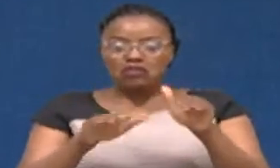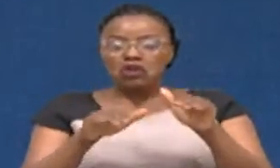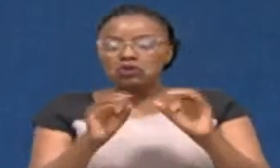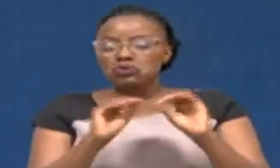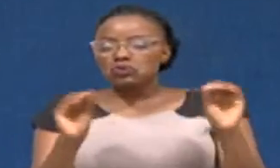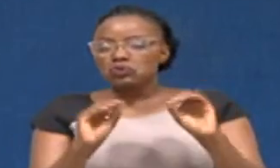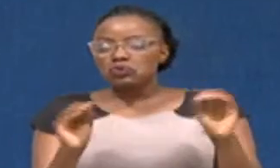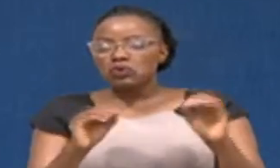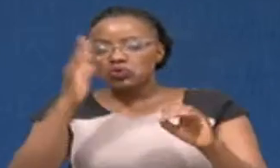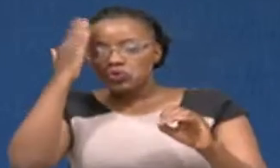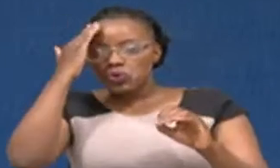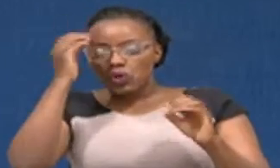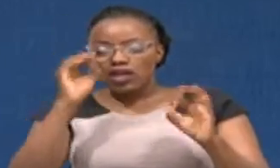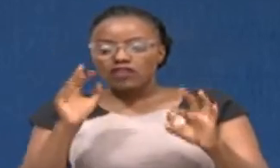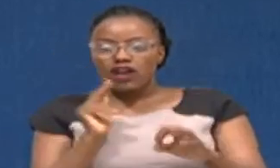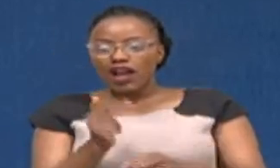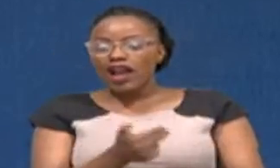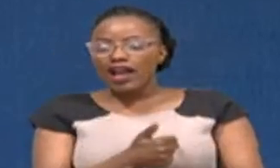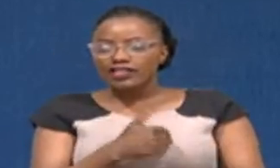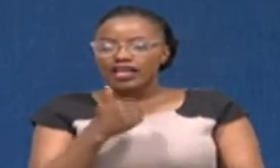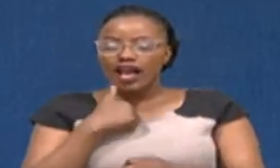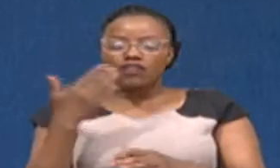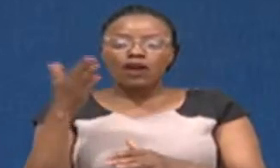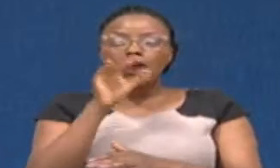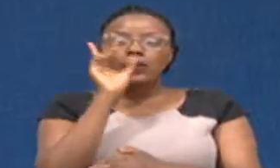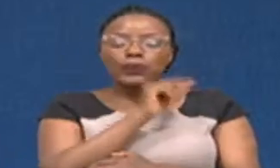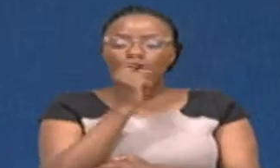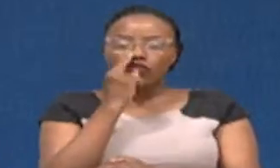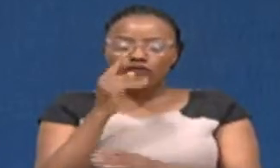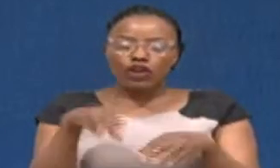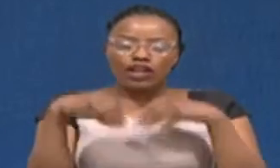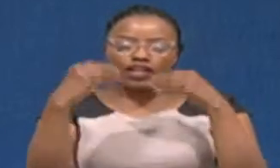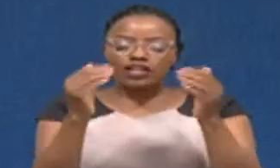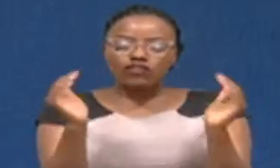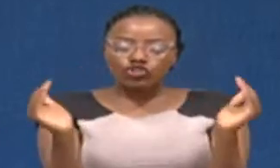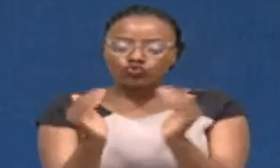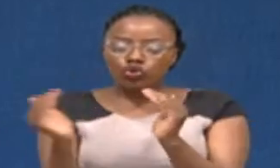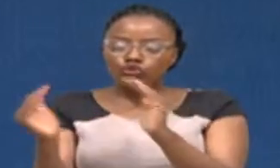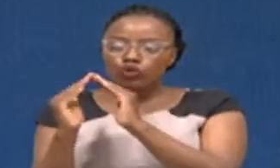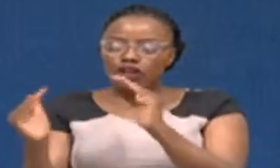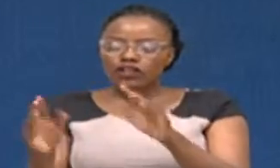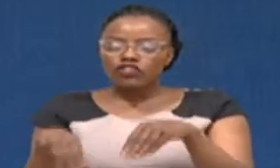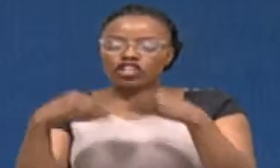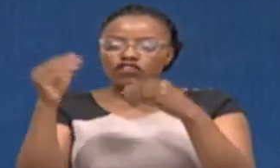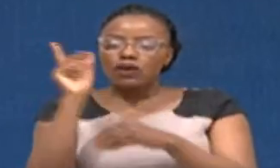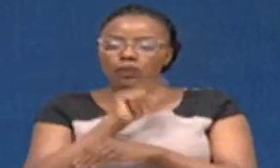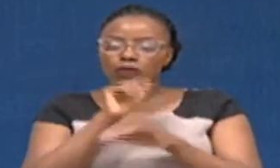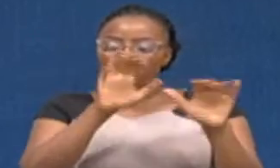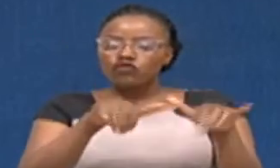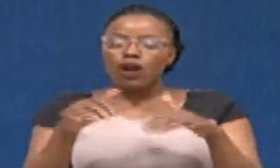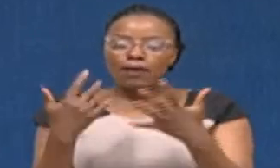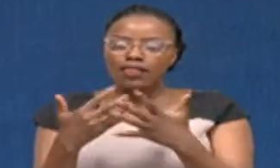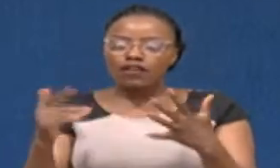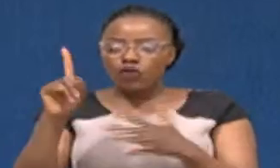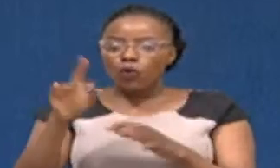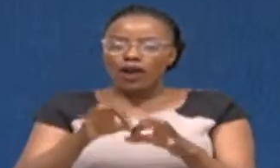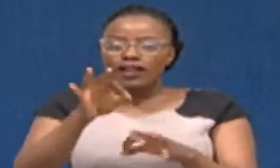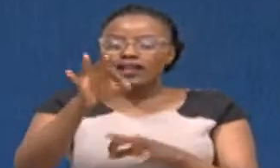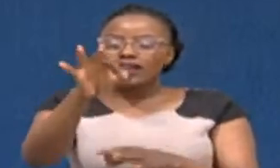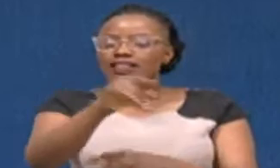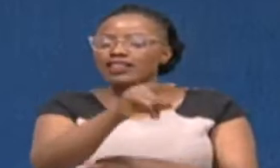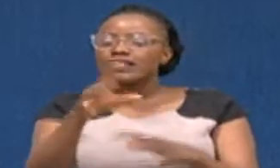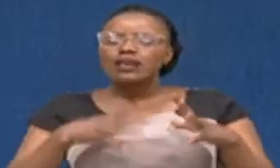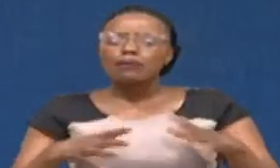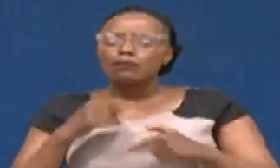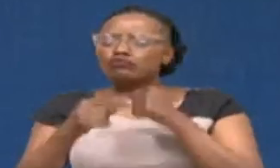to find out whether. Now that we have taken them back home, we have given them small houses, we have given them farm inputs for 1 acre. Yeah. How are